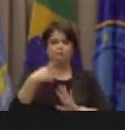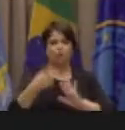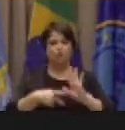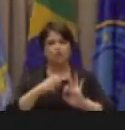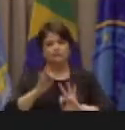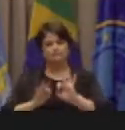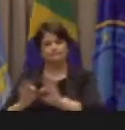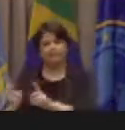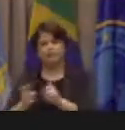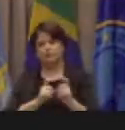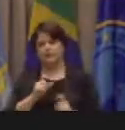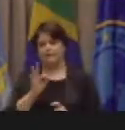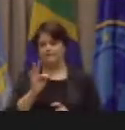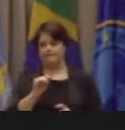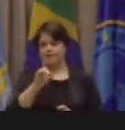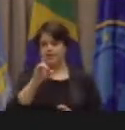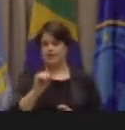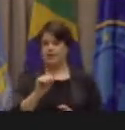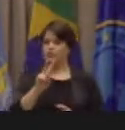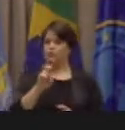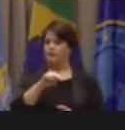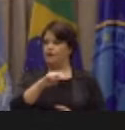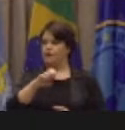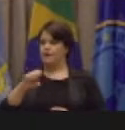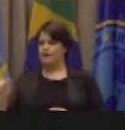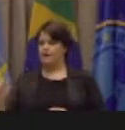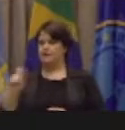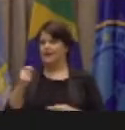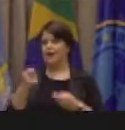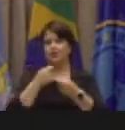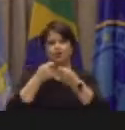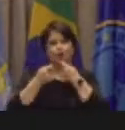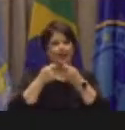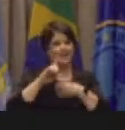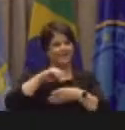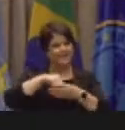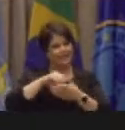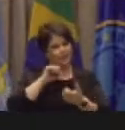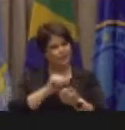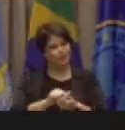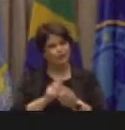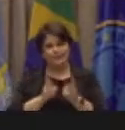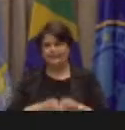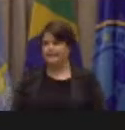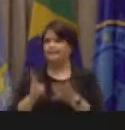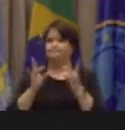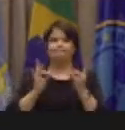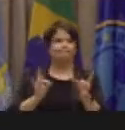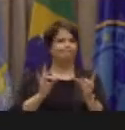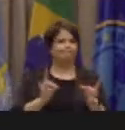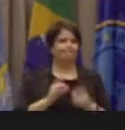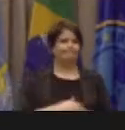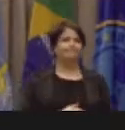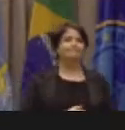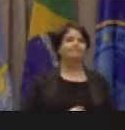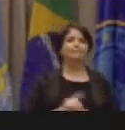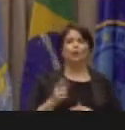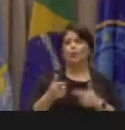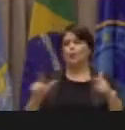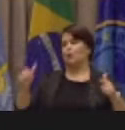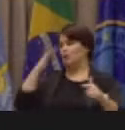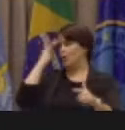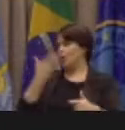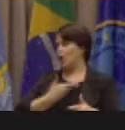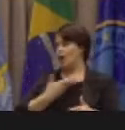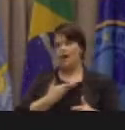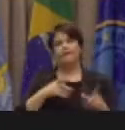this project. Fernando Ellis, Vanessa, our journalist that's here with us today the whole time, and the